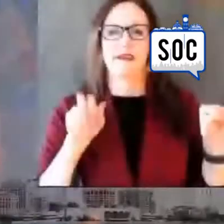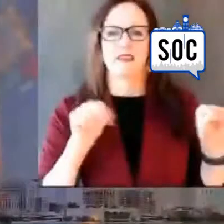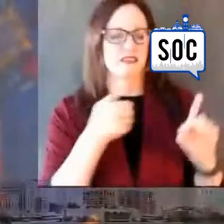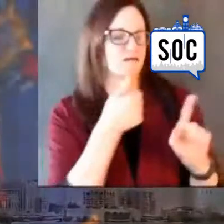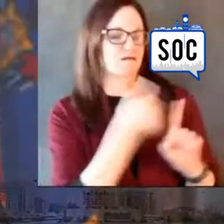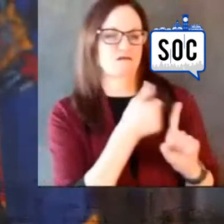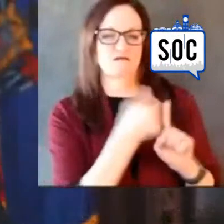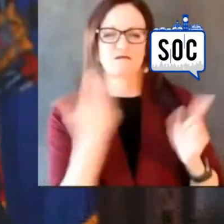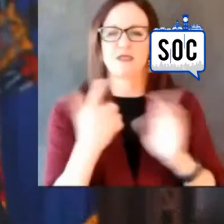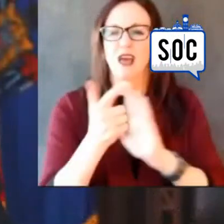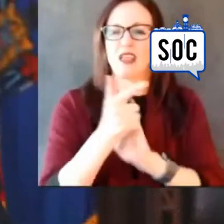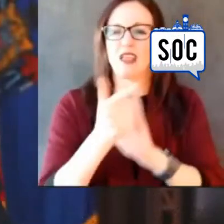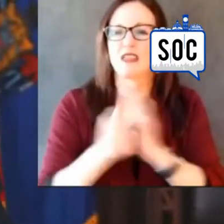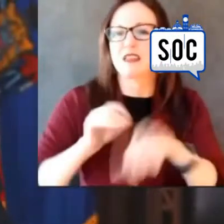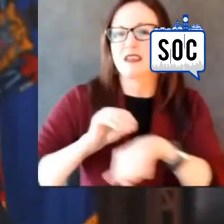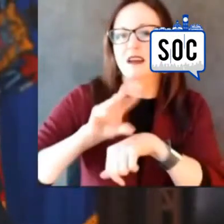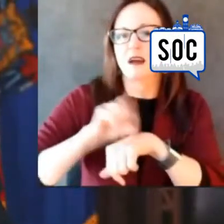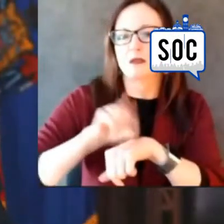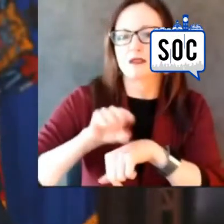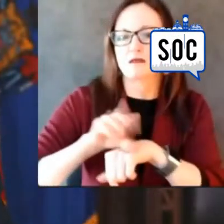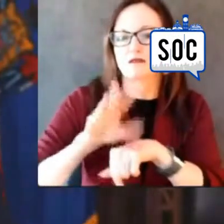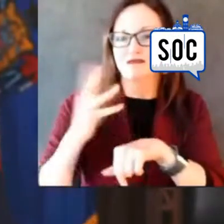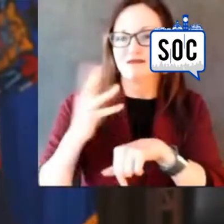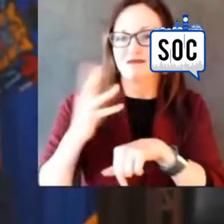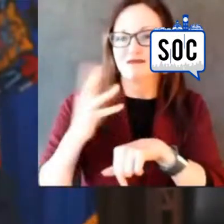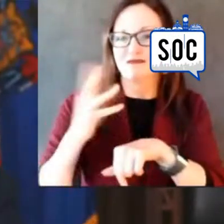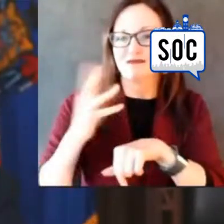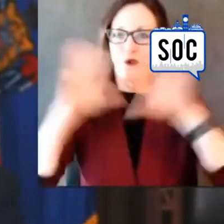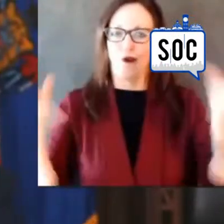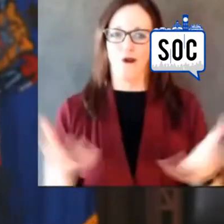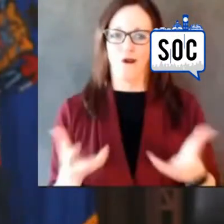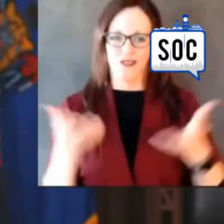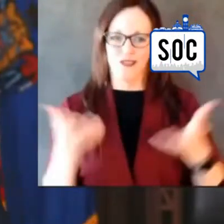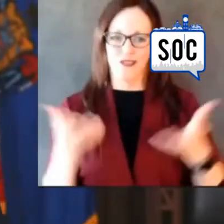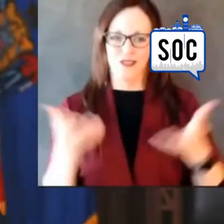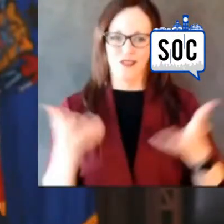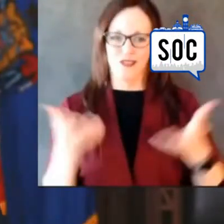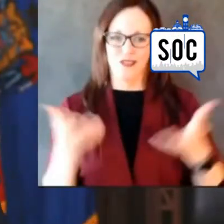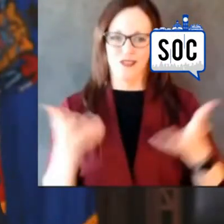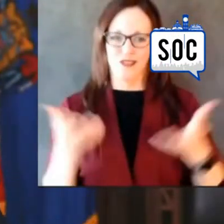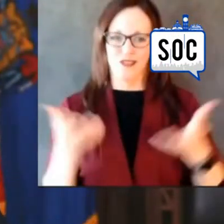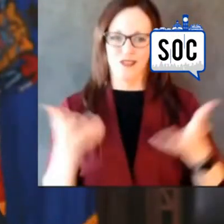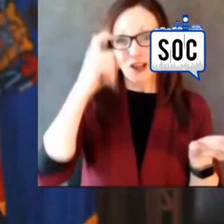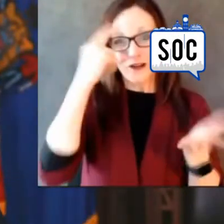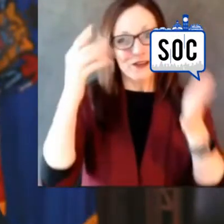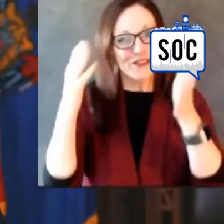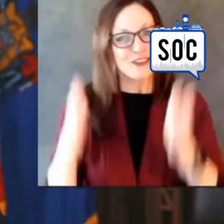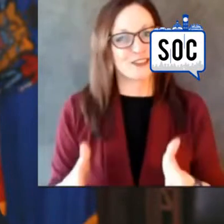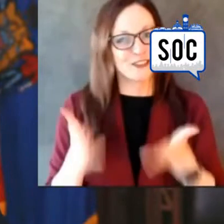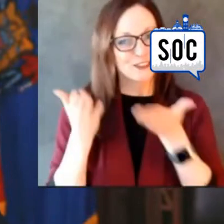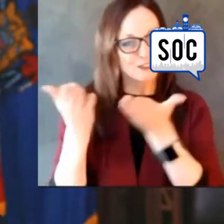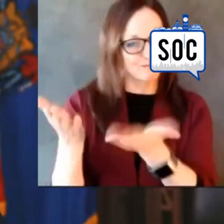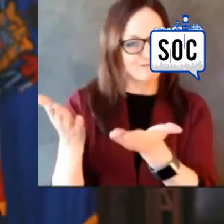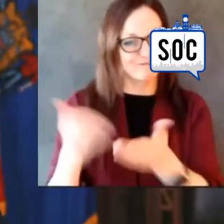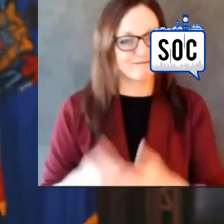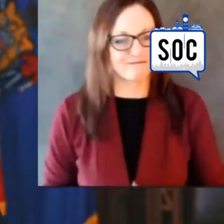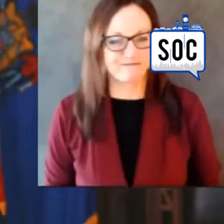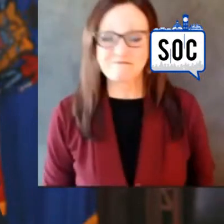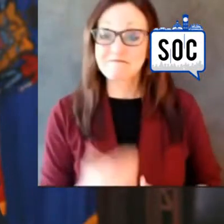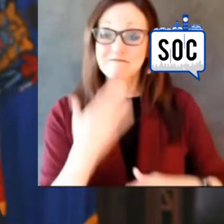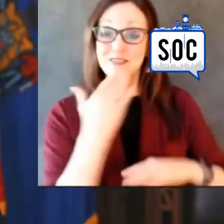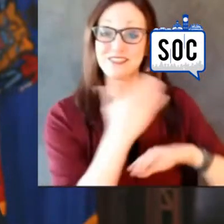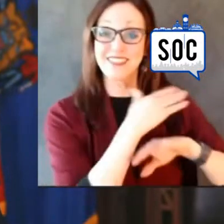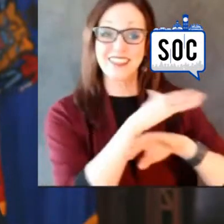I'll begin the briefing with remarks from Governor Tony Evers. Good afternoon, everybody, and thanks for joining us again today. So